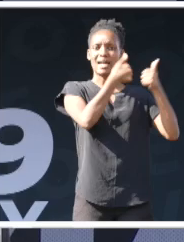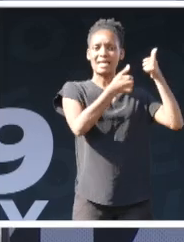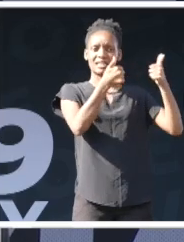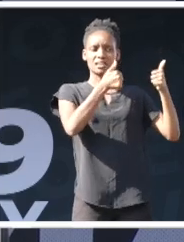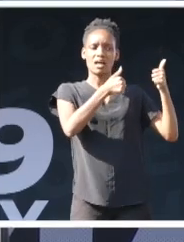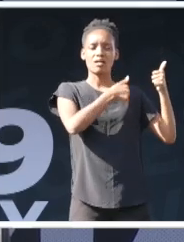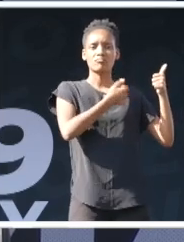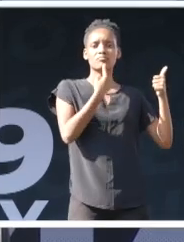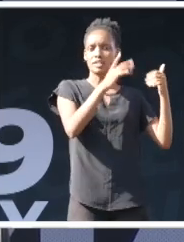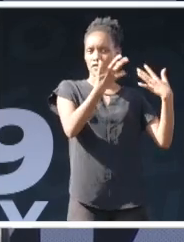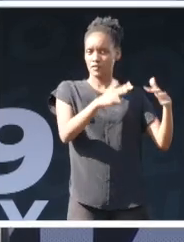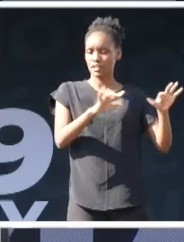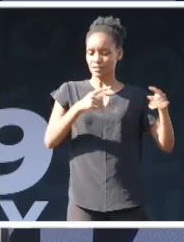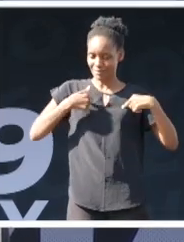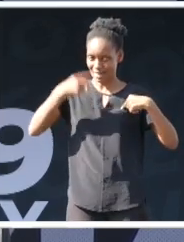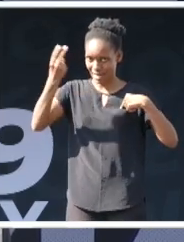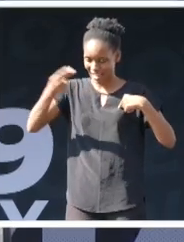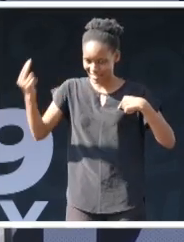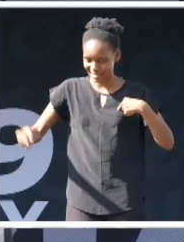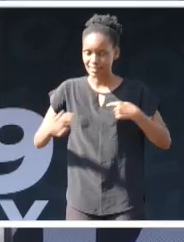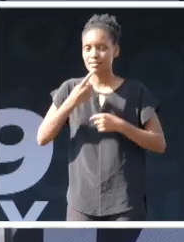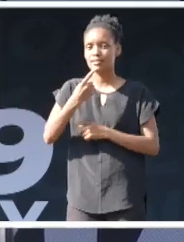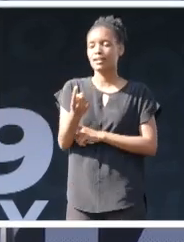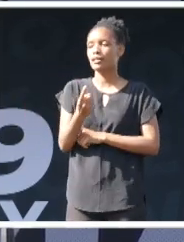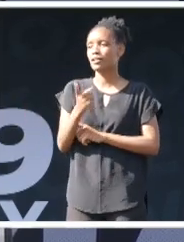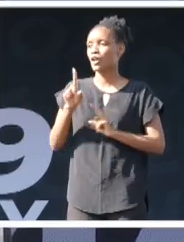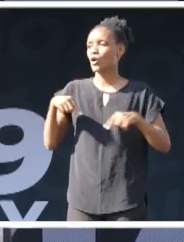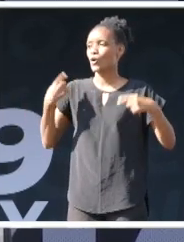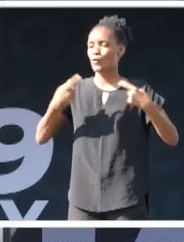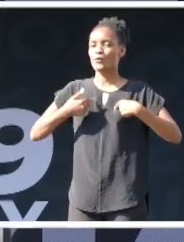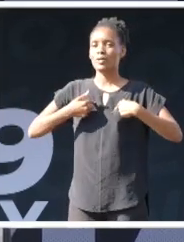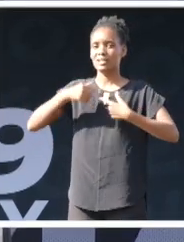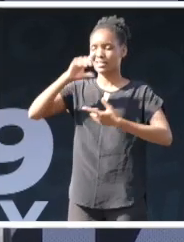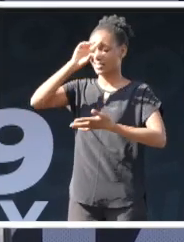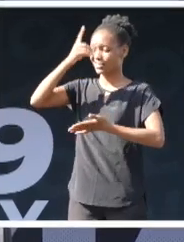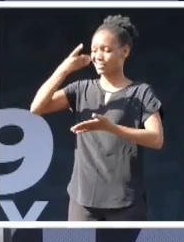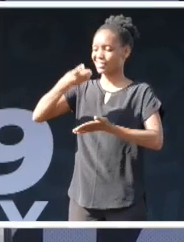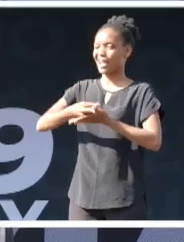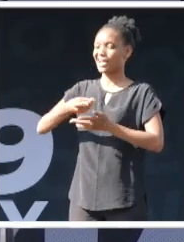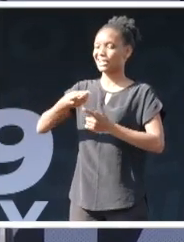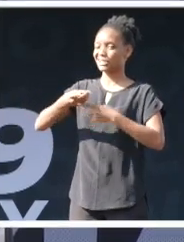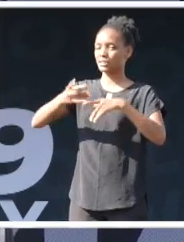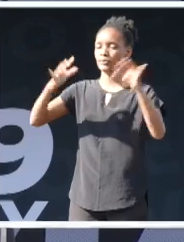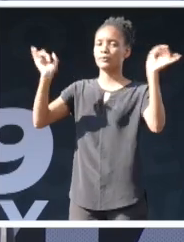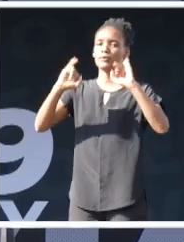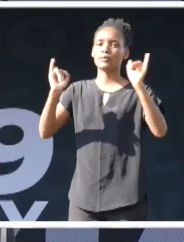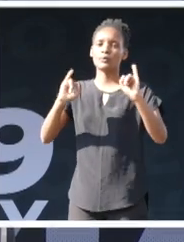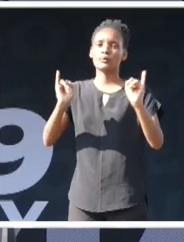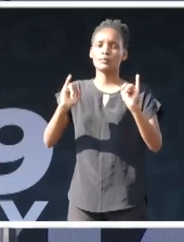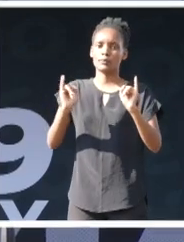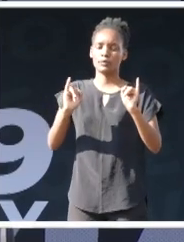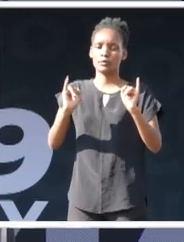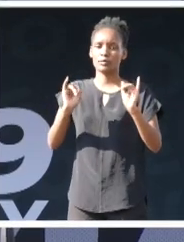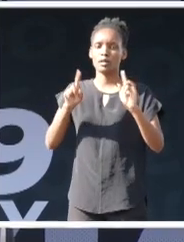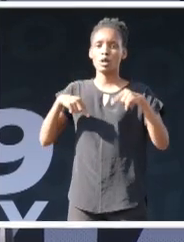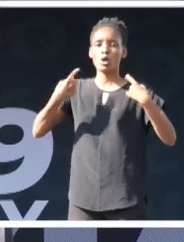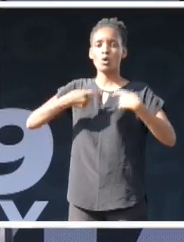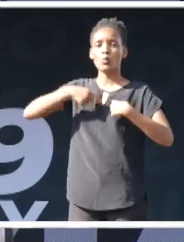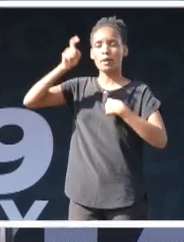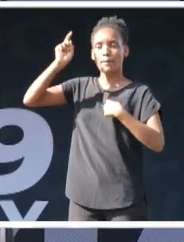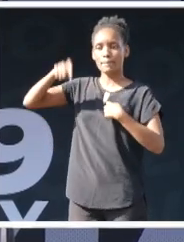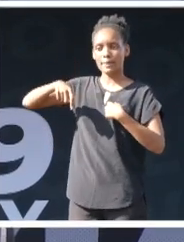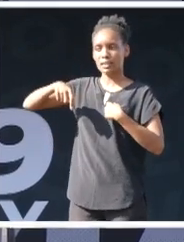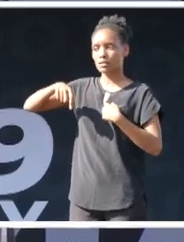want to reiterate, we are going to make a big choice. We have to choose between